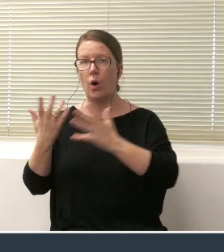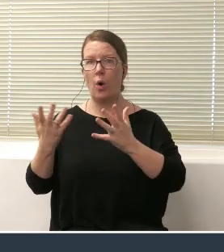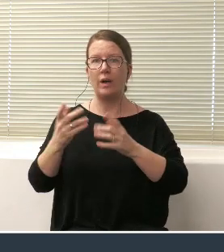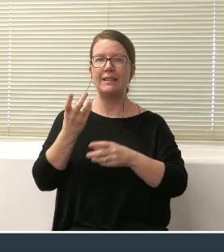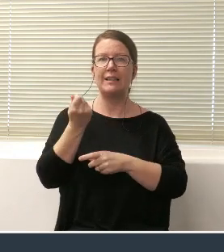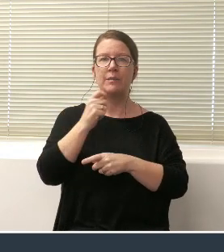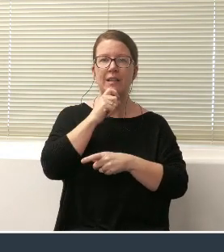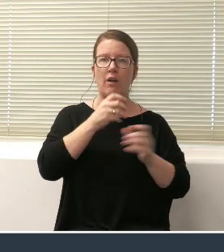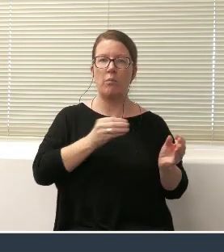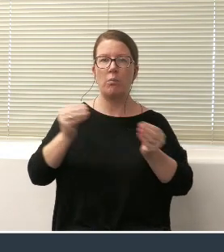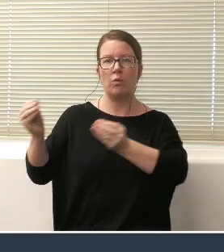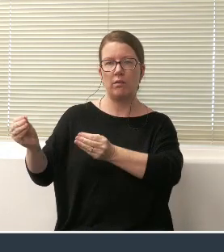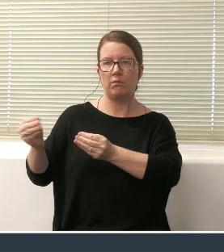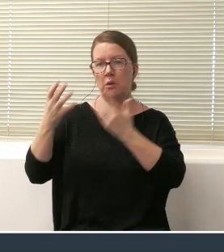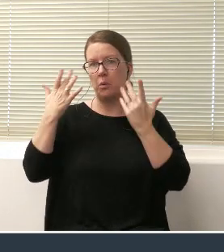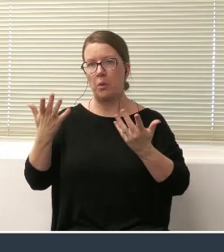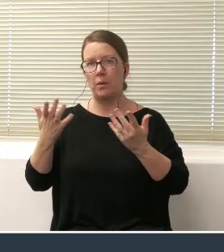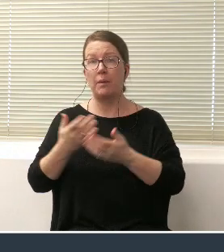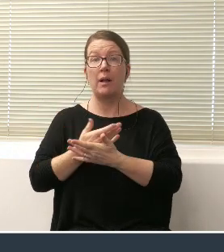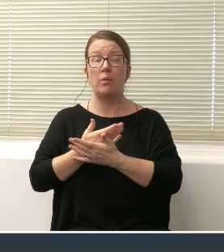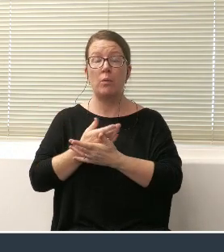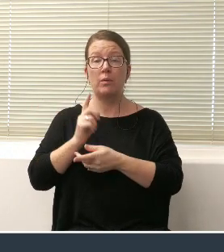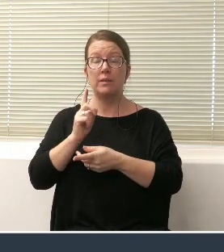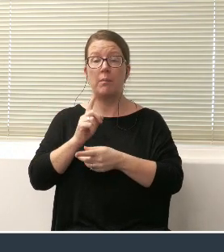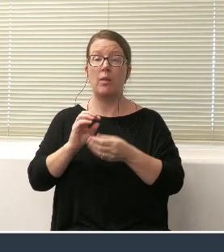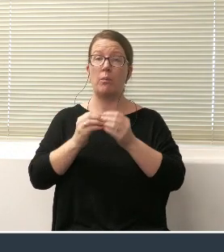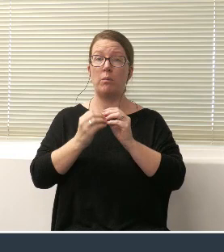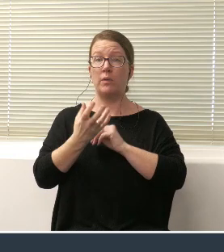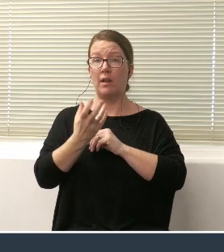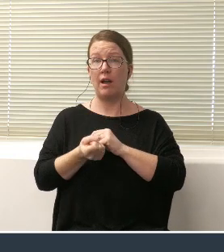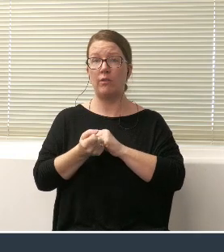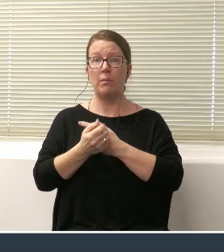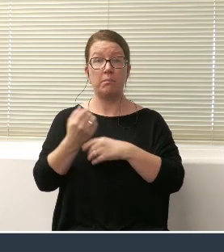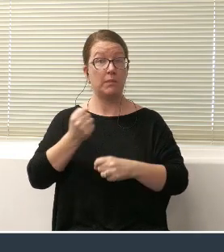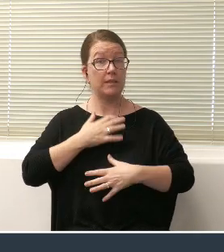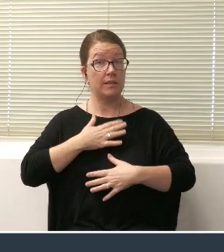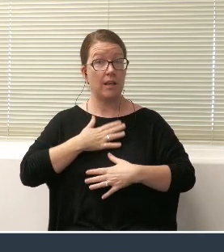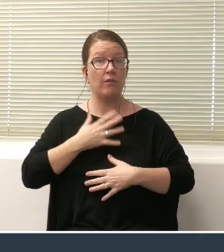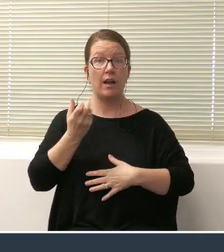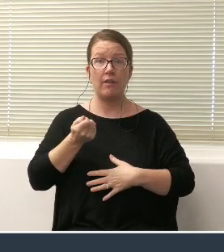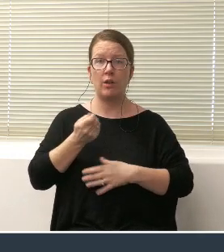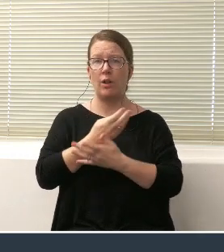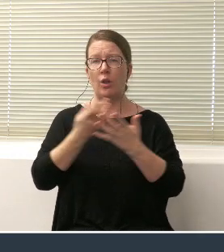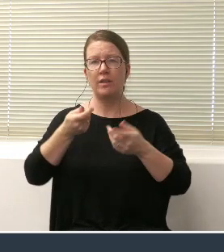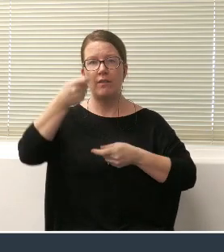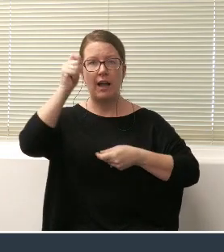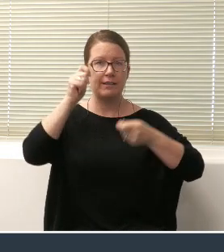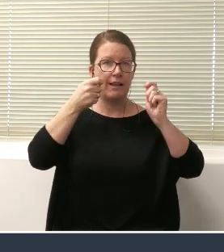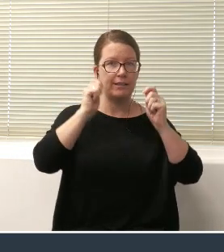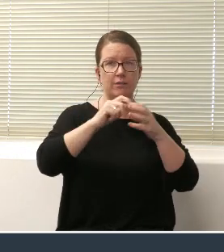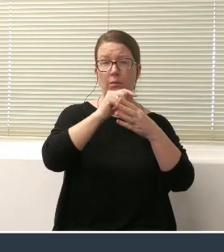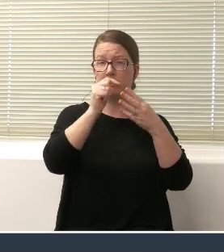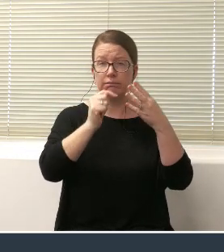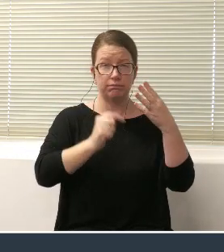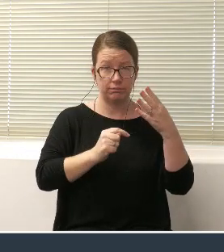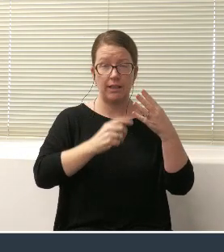issues that we do face is that often we'll wear many hats. And so for myself, I look after the rating side of things, property, investments, and